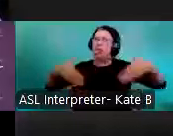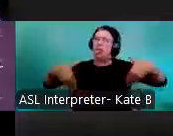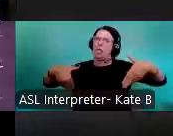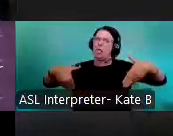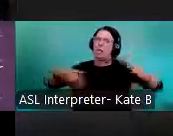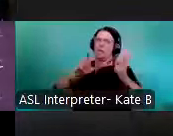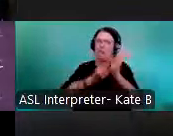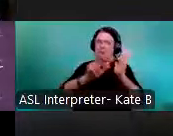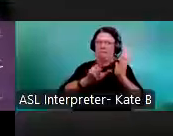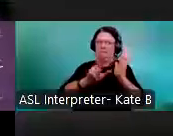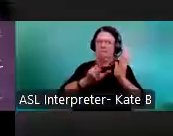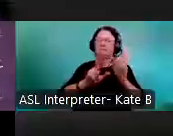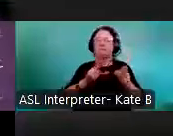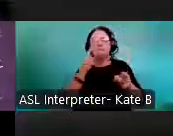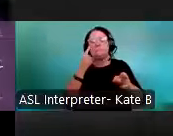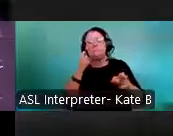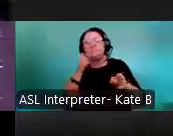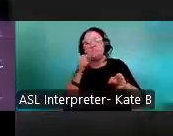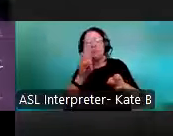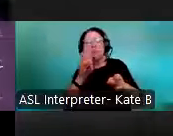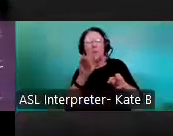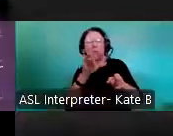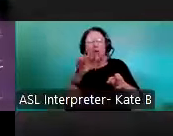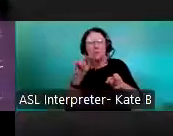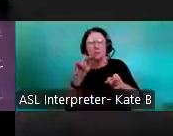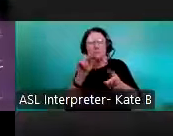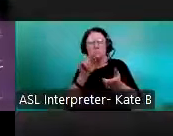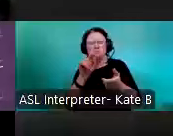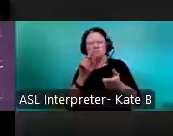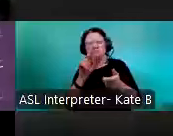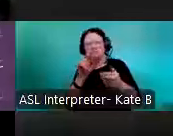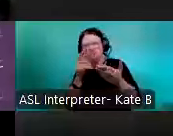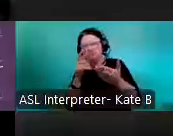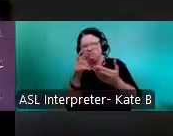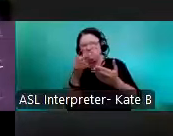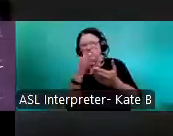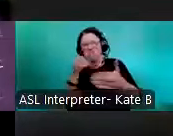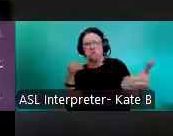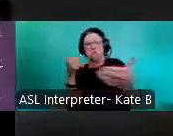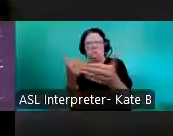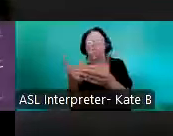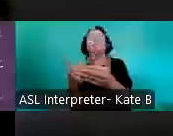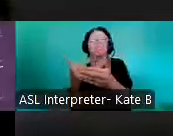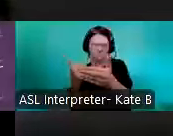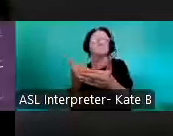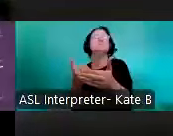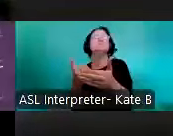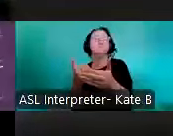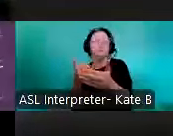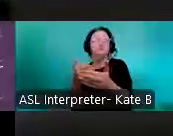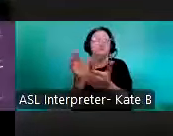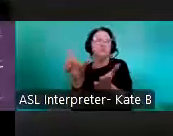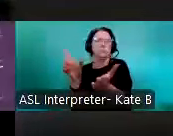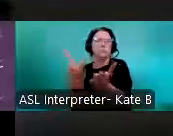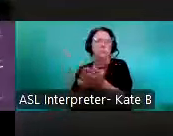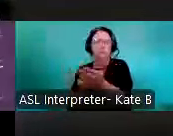it's usually about a month and a half out. You can go to this website and type in your address, and you can